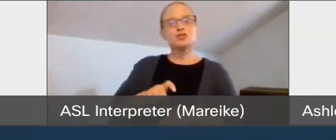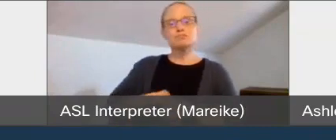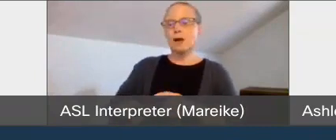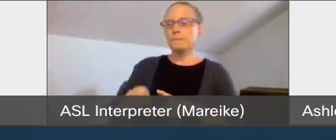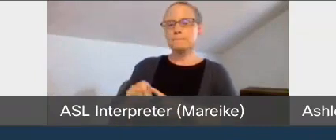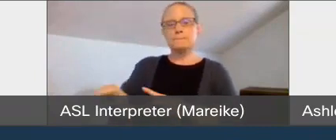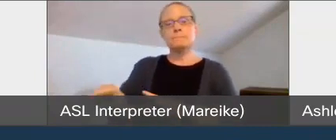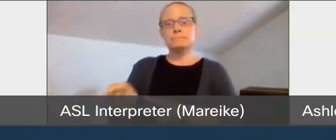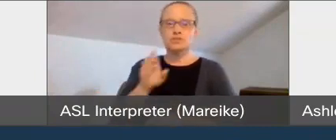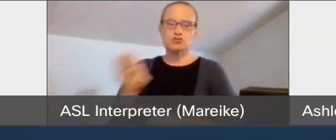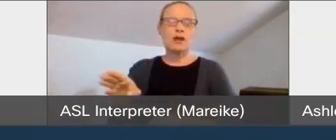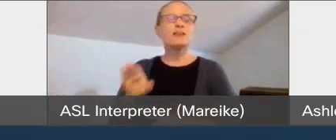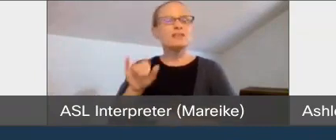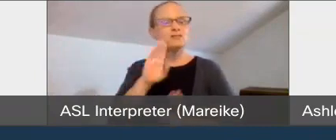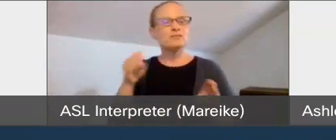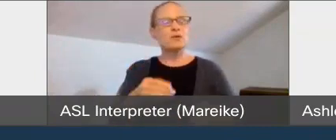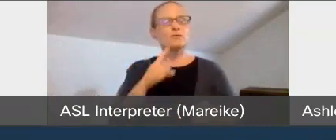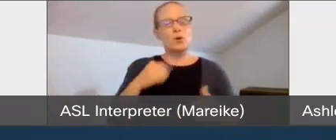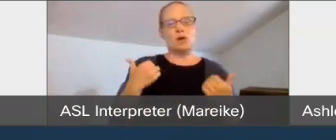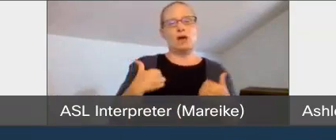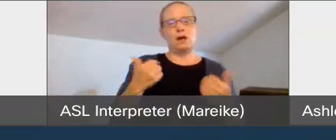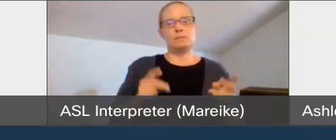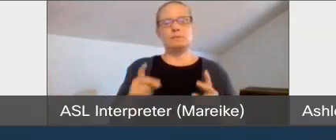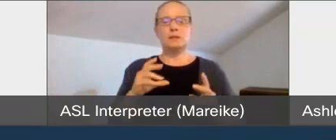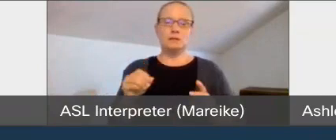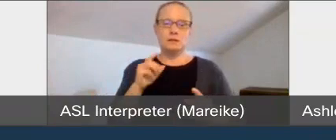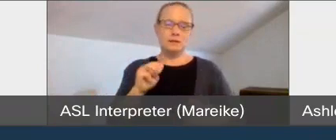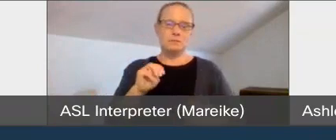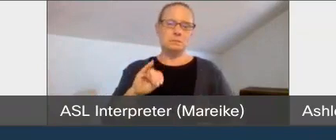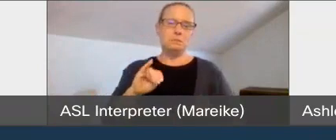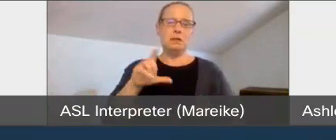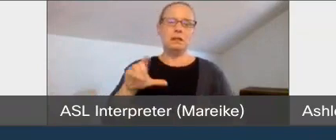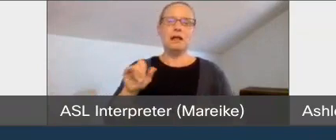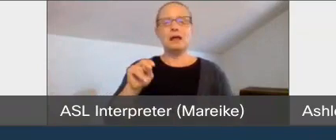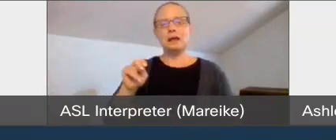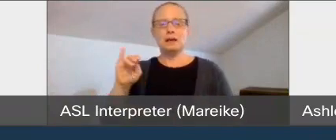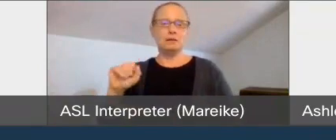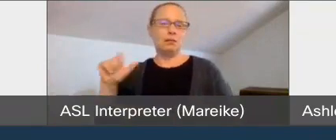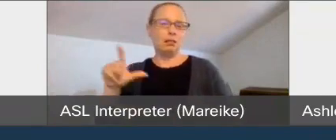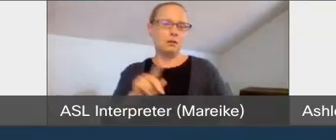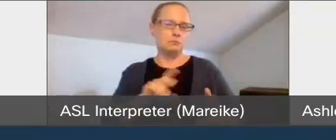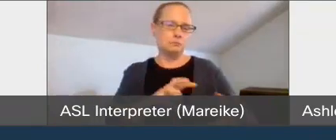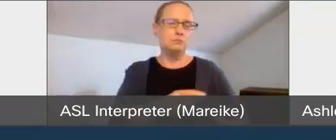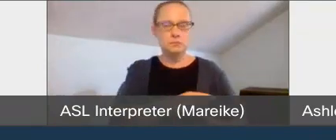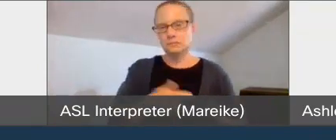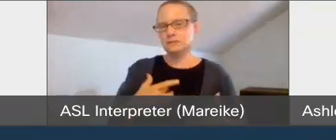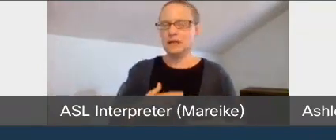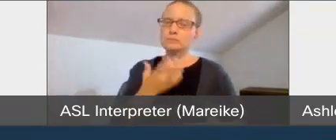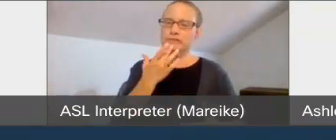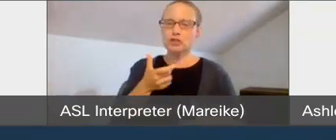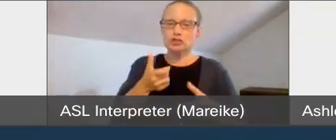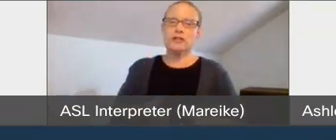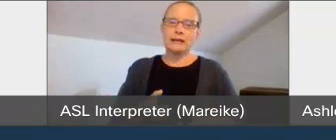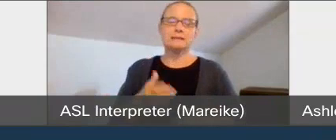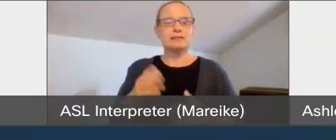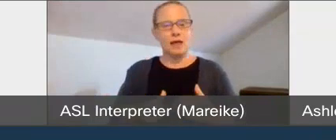really targeted for our youth and our millennial population who tend to want to chat versus call.